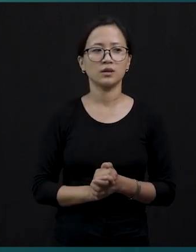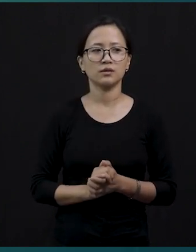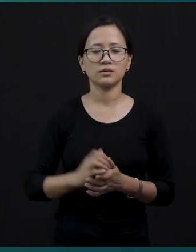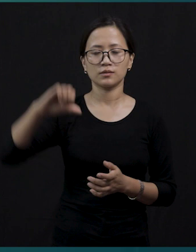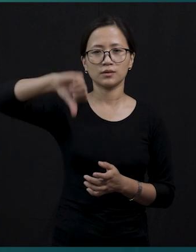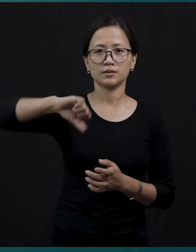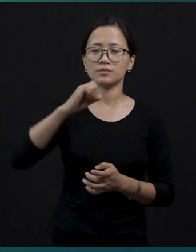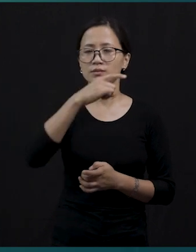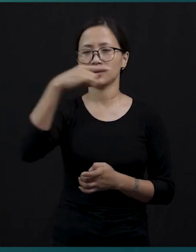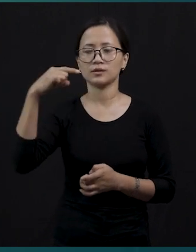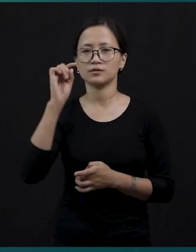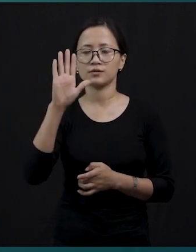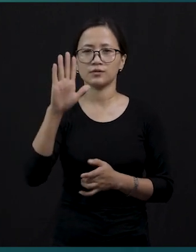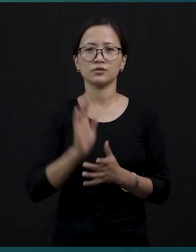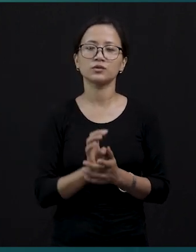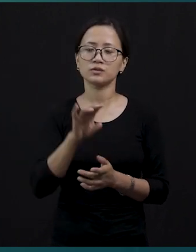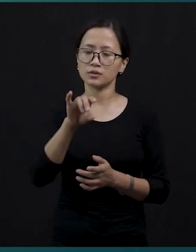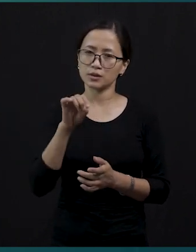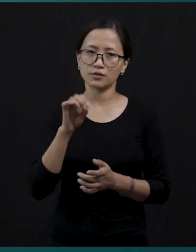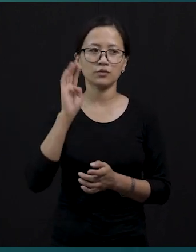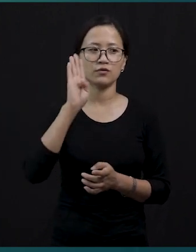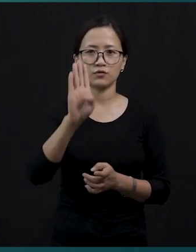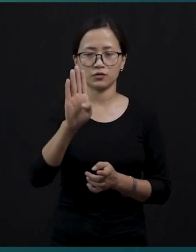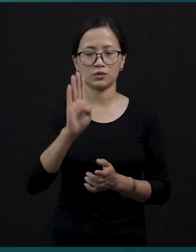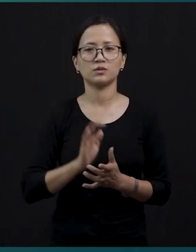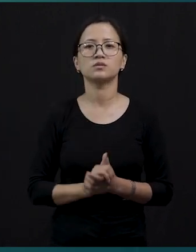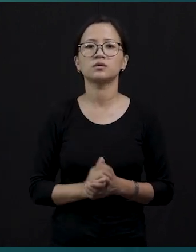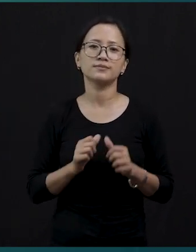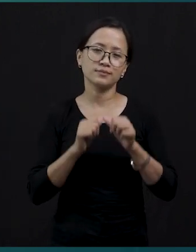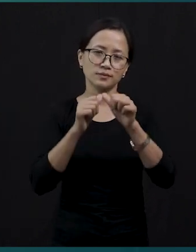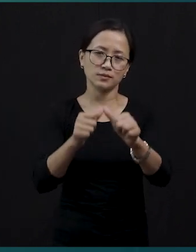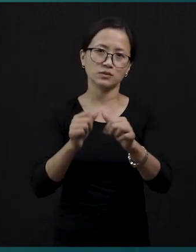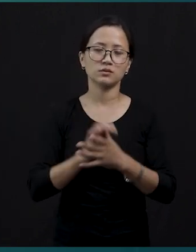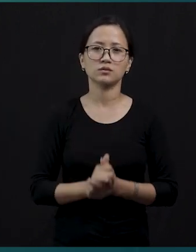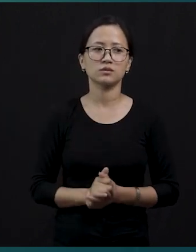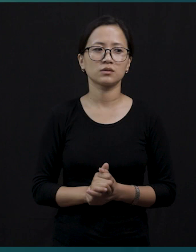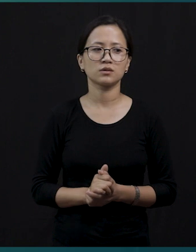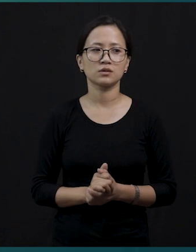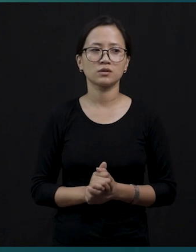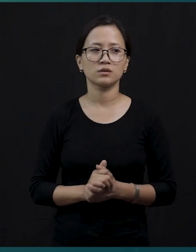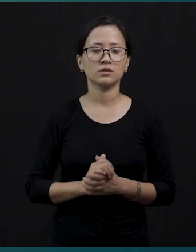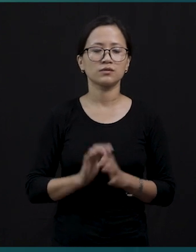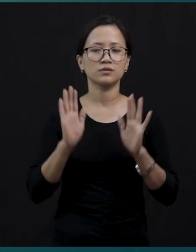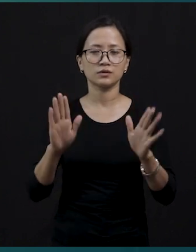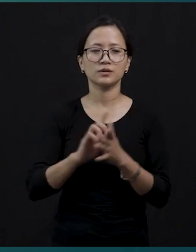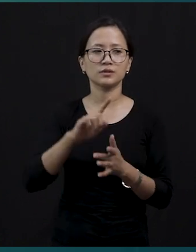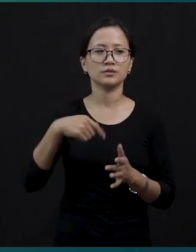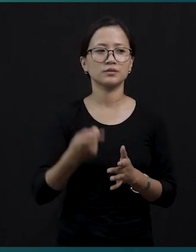right? Then you have 9 minus 5. You will get 4, right? Then you